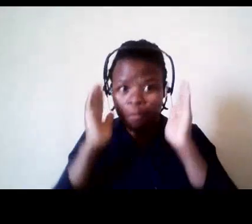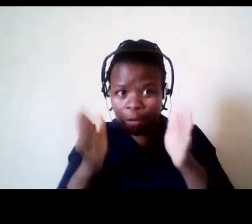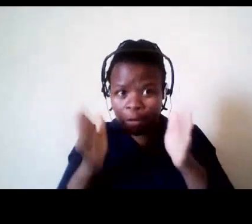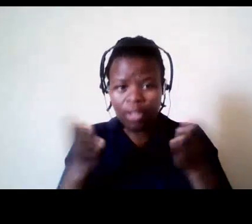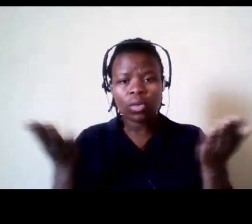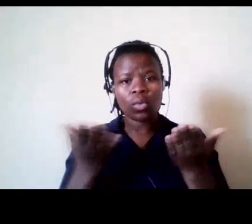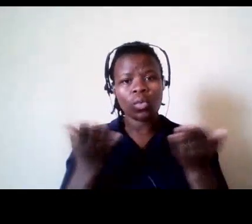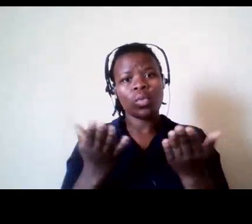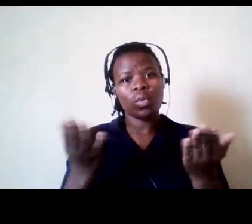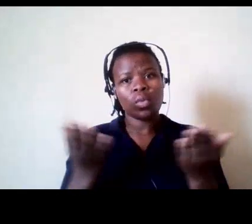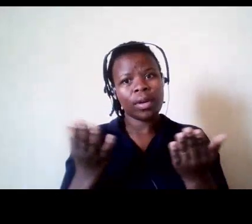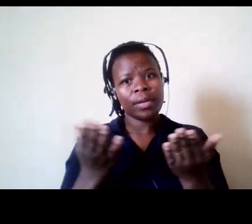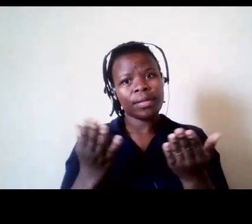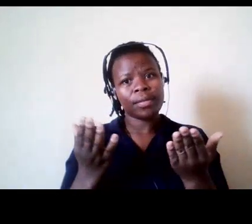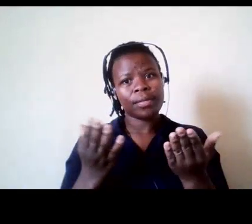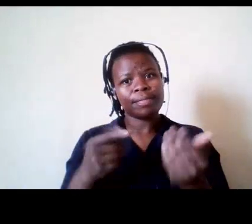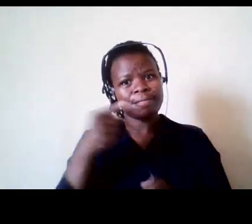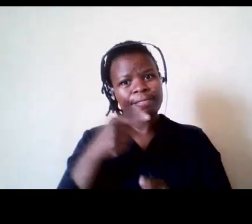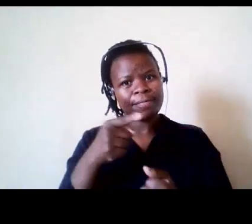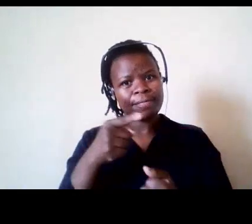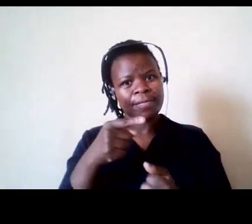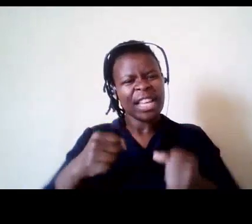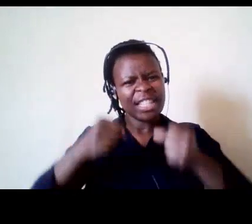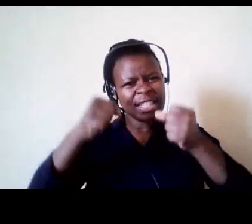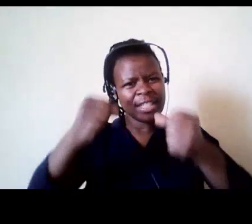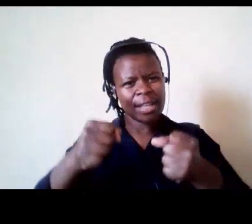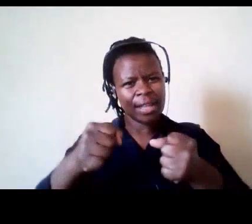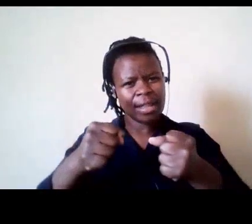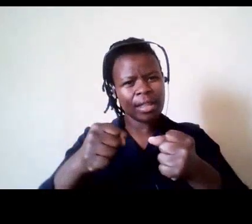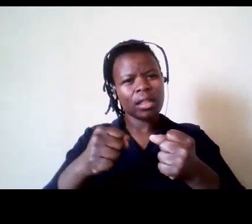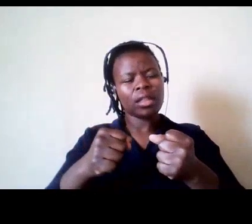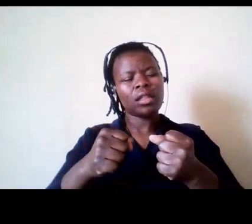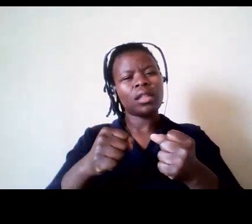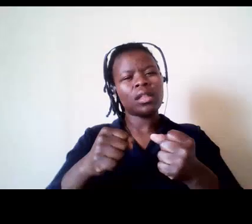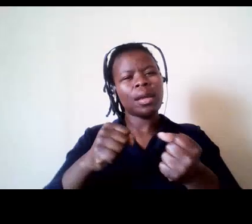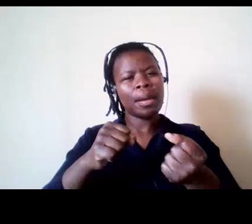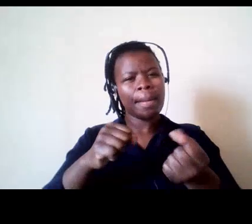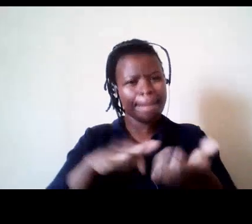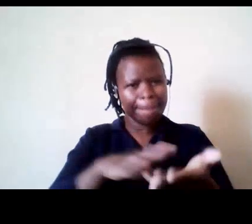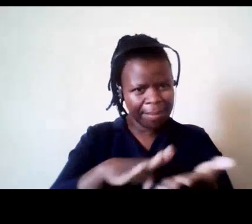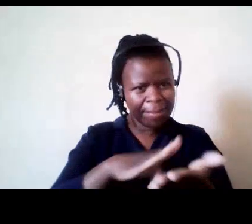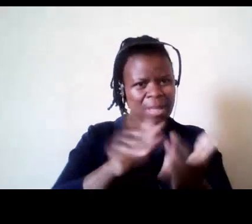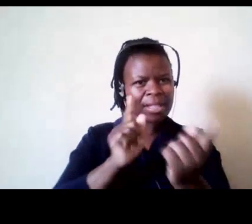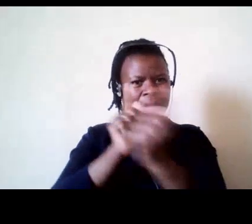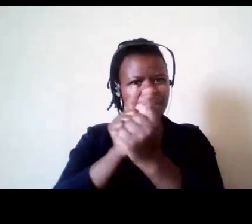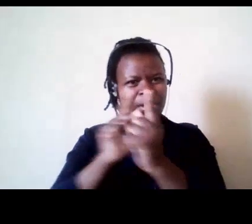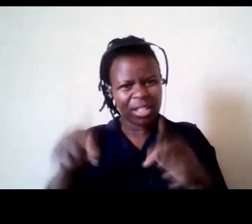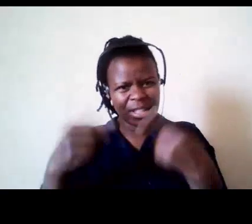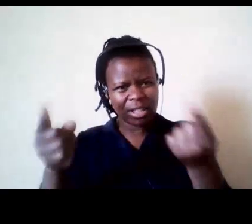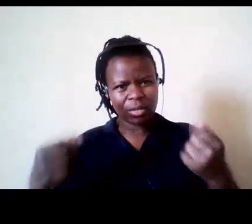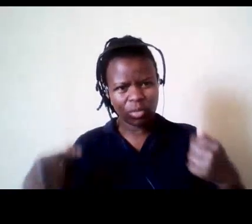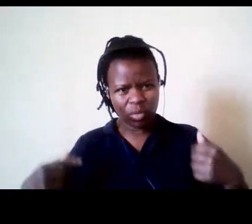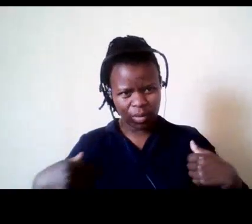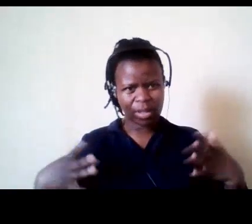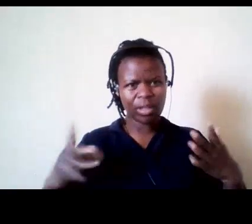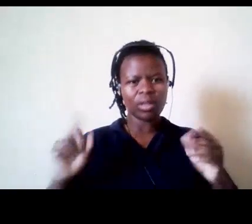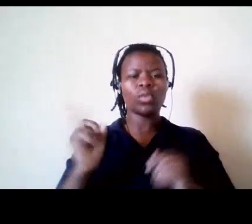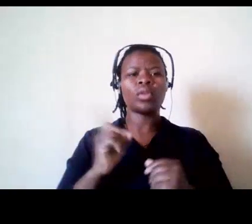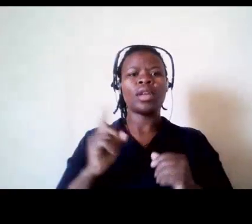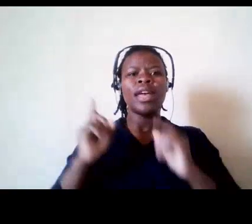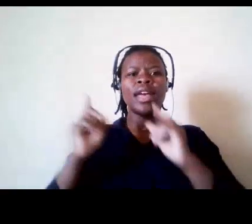a strengths-based approach. So you don't start with, what can, they can't do this, they can't